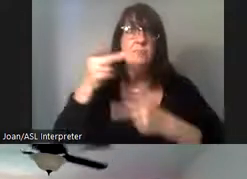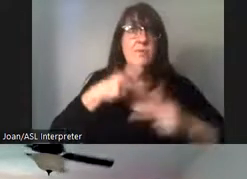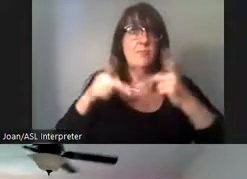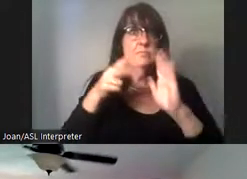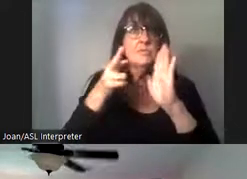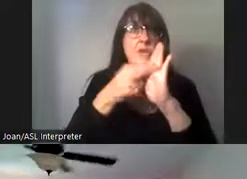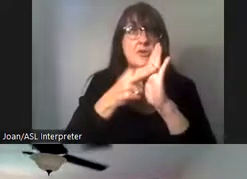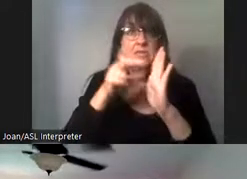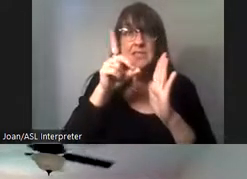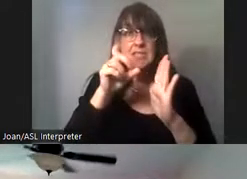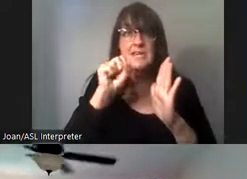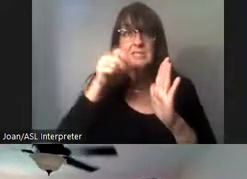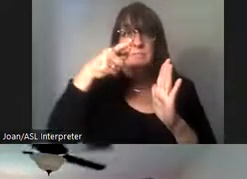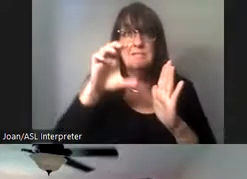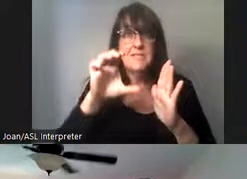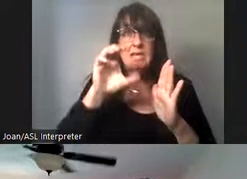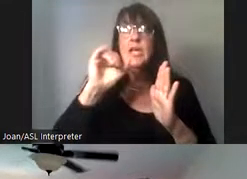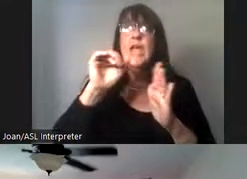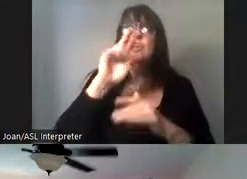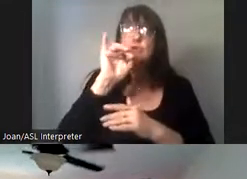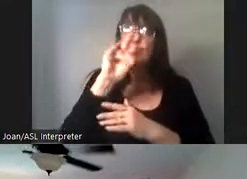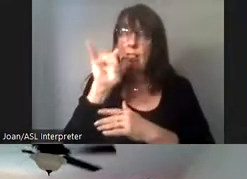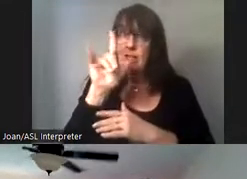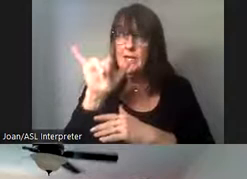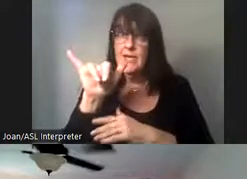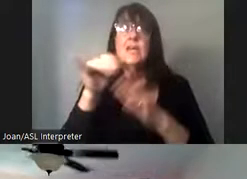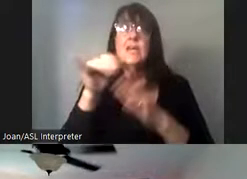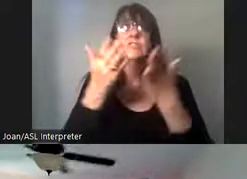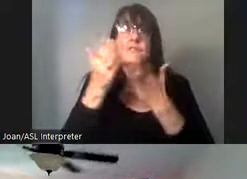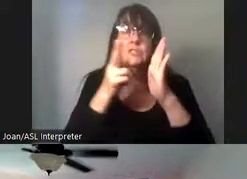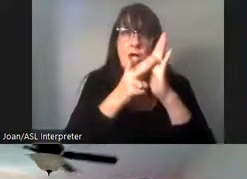or ESPCs and utility energy service contracts,